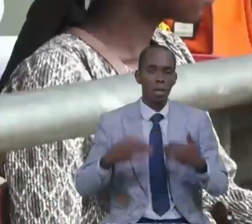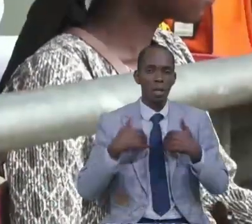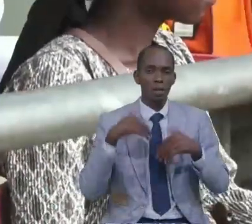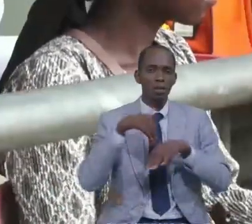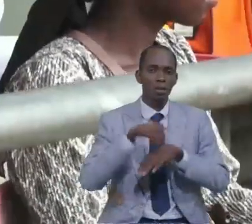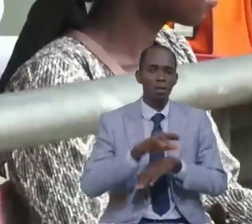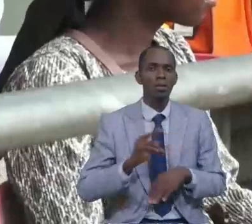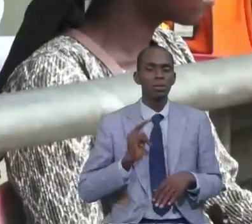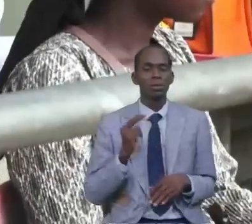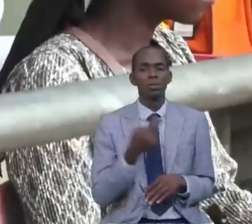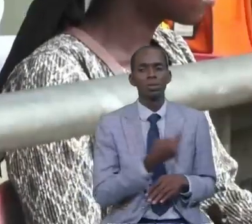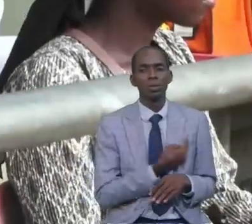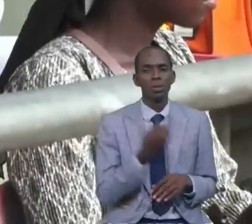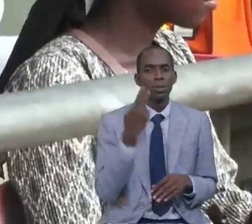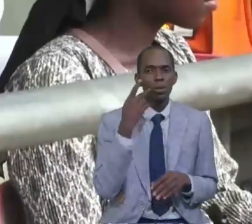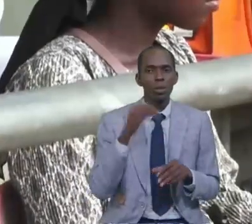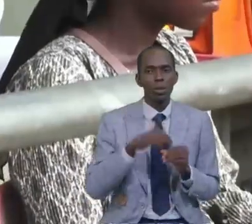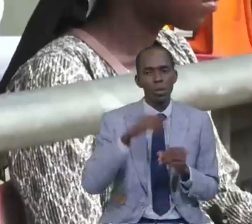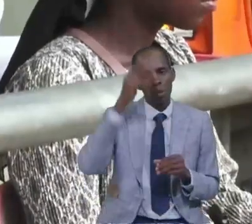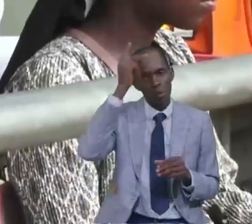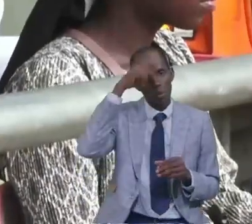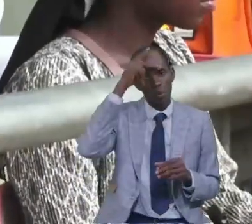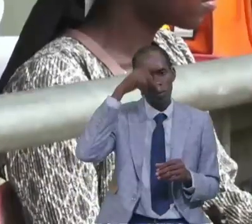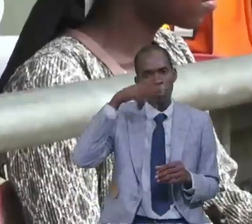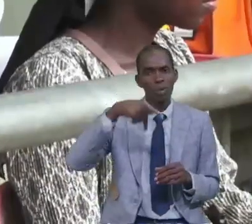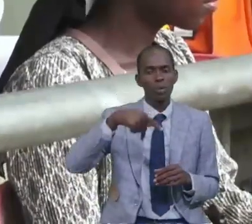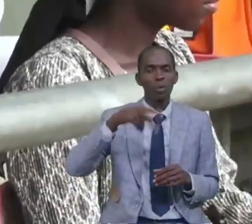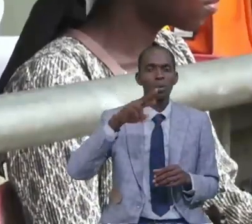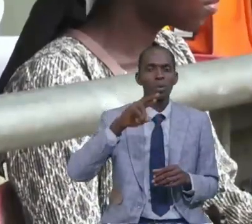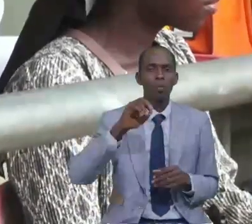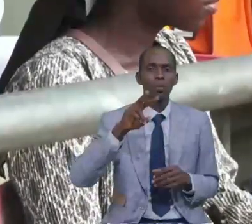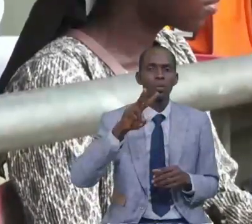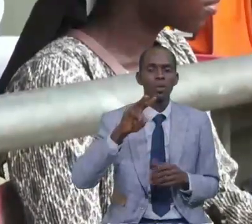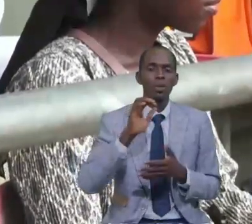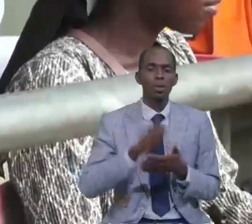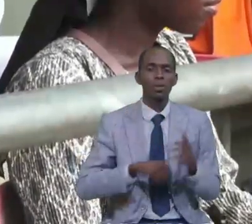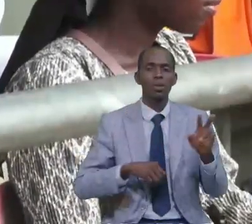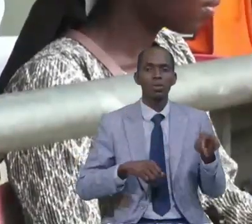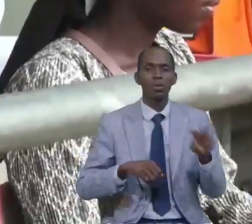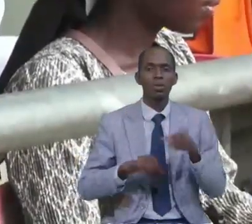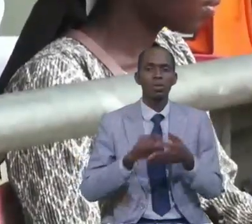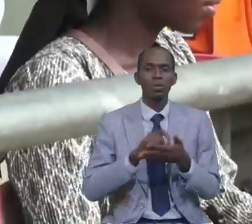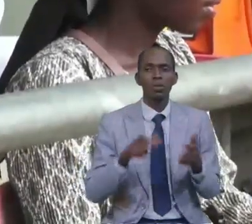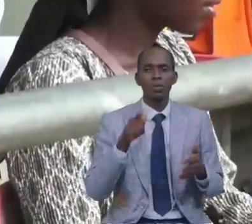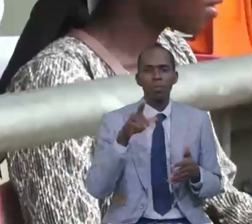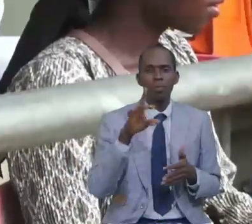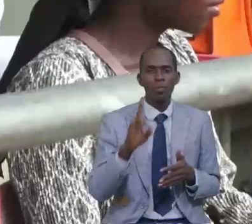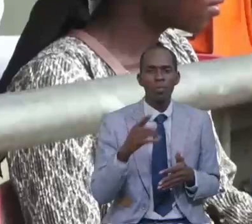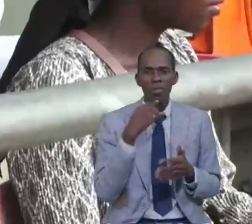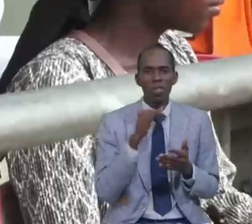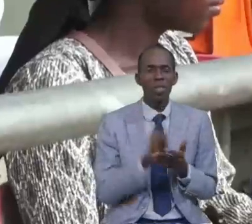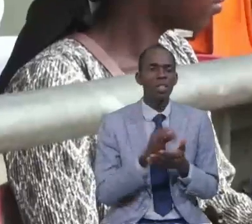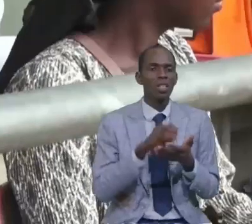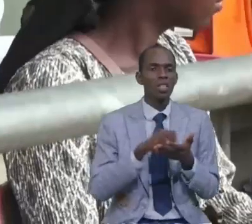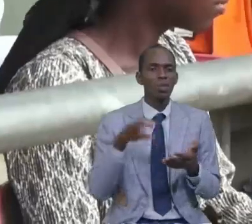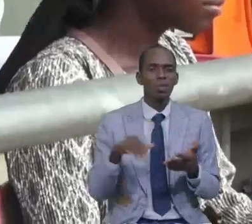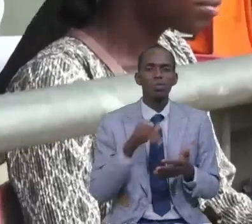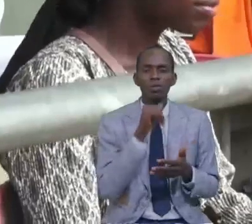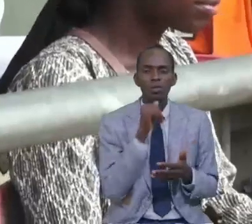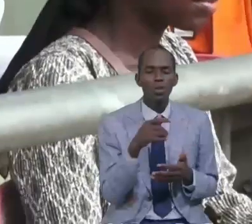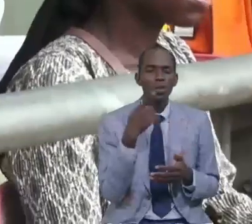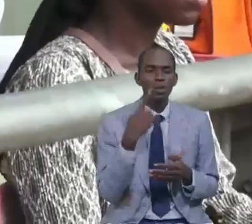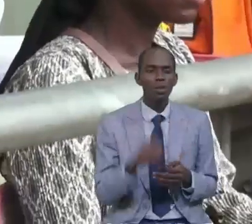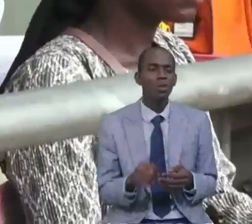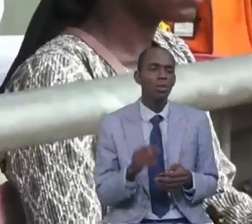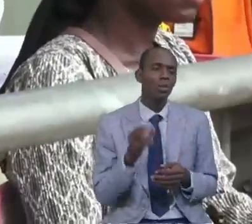the ancient landmarks which thy fathers have set." Remove